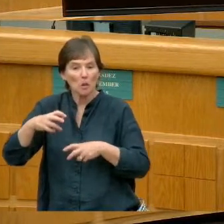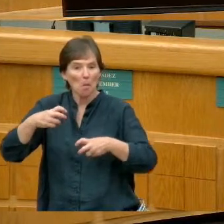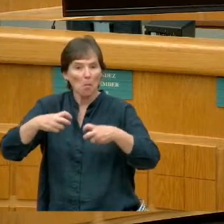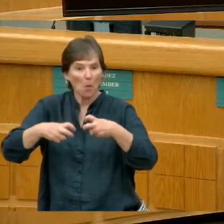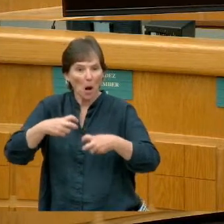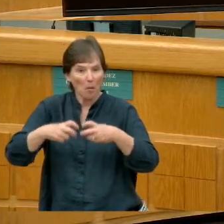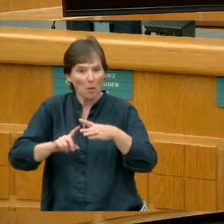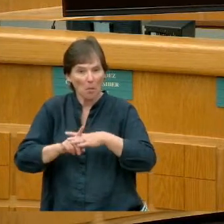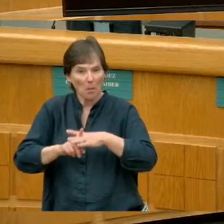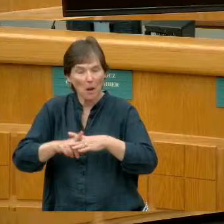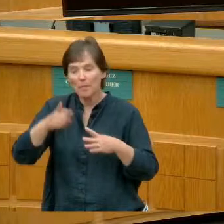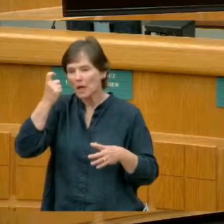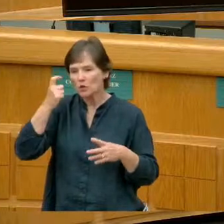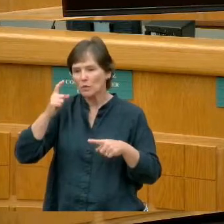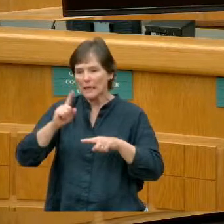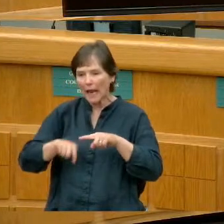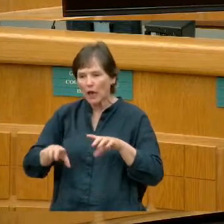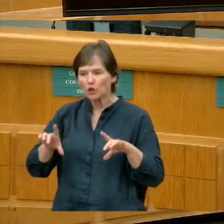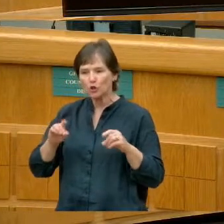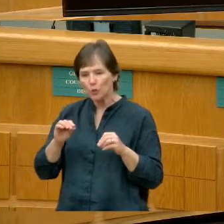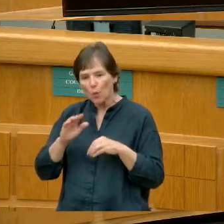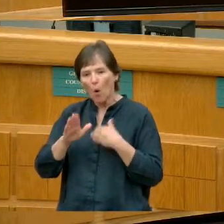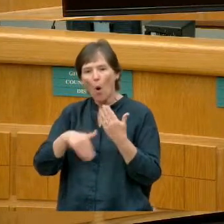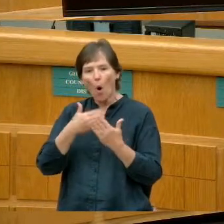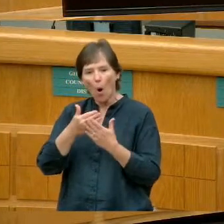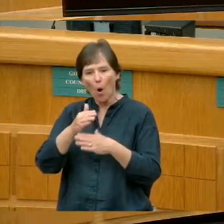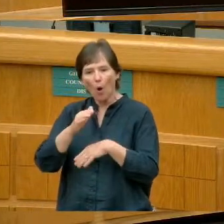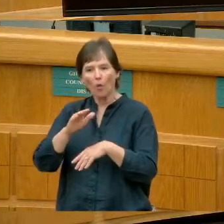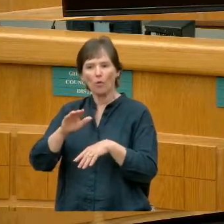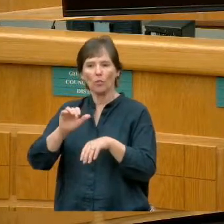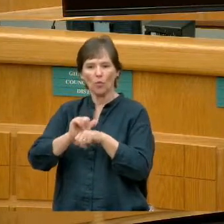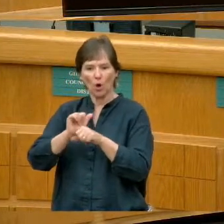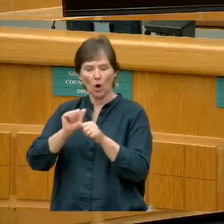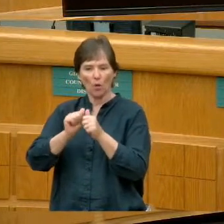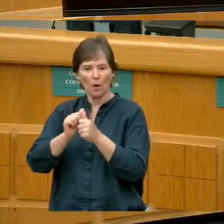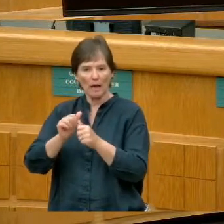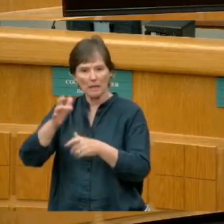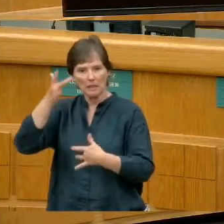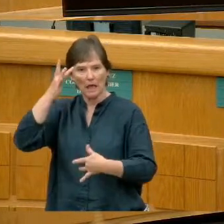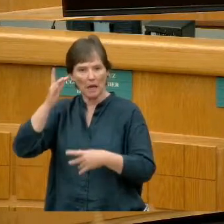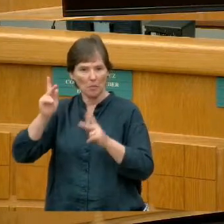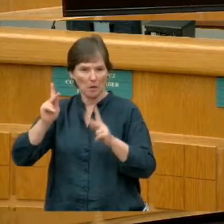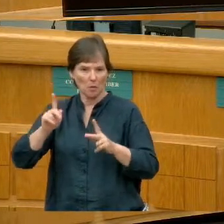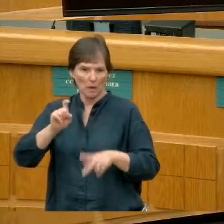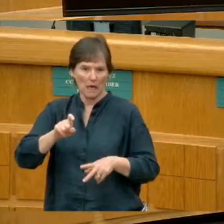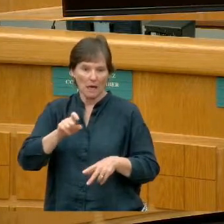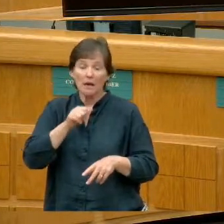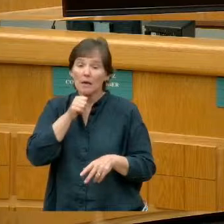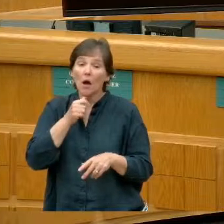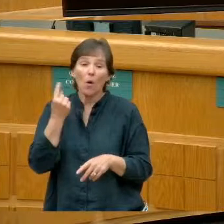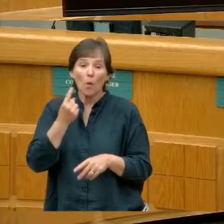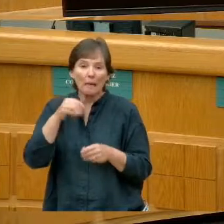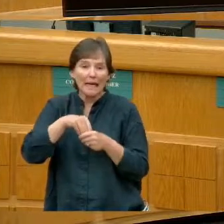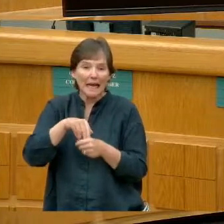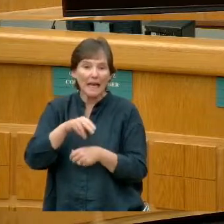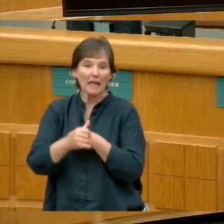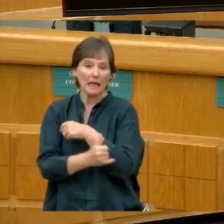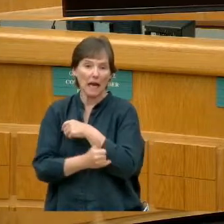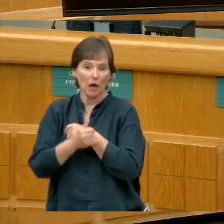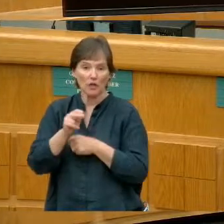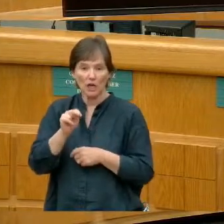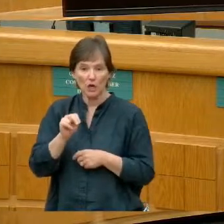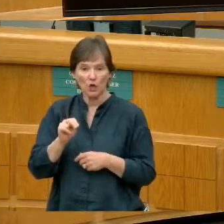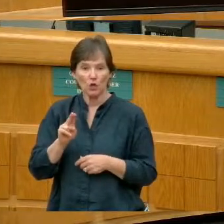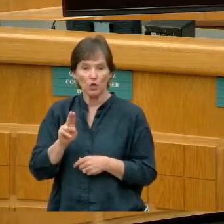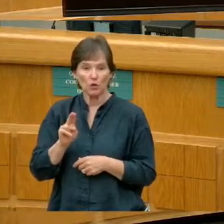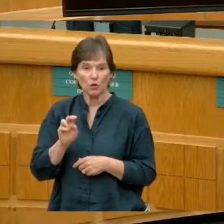the procedures that we need to do. And it's not just here in Nueces, it's in our entire region. This region